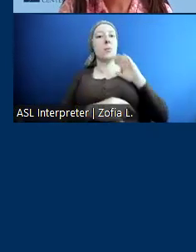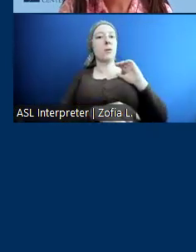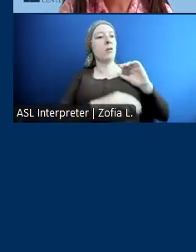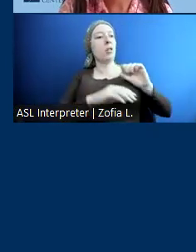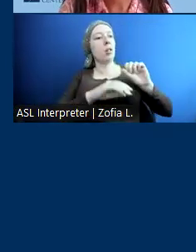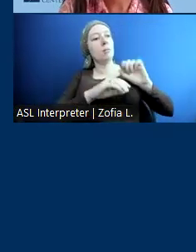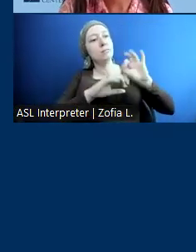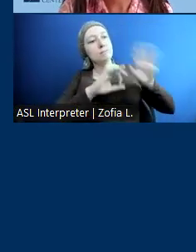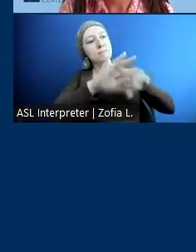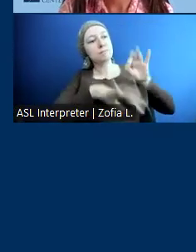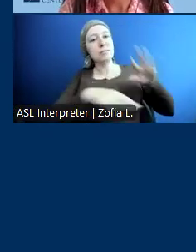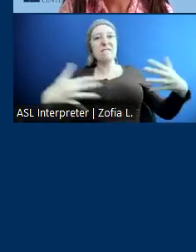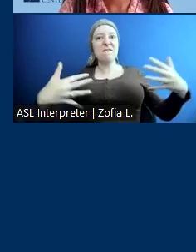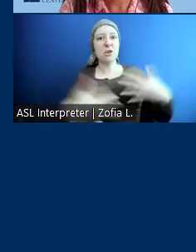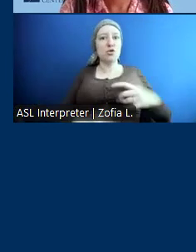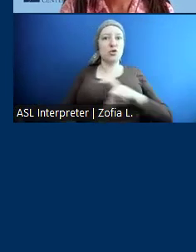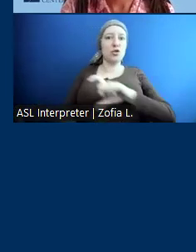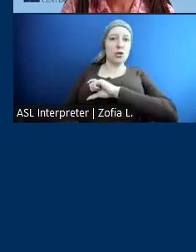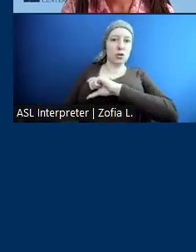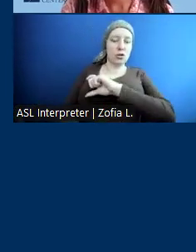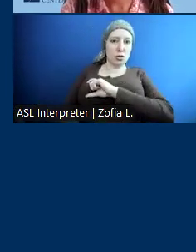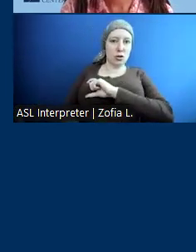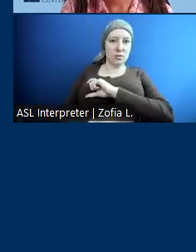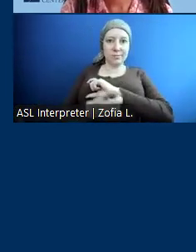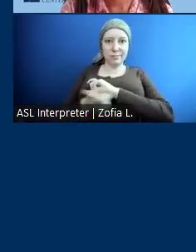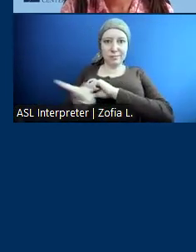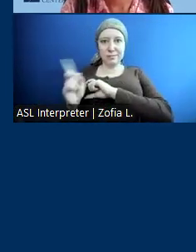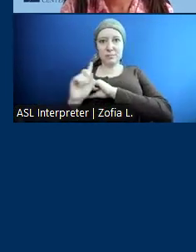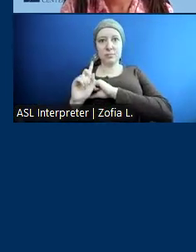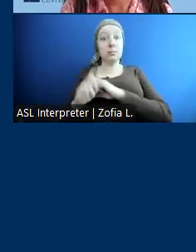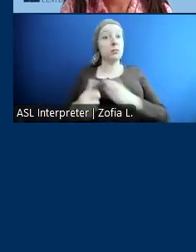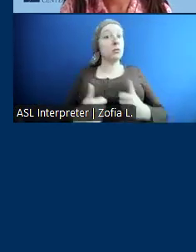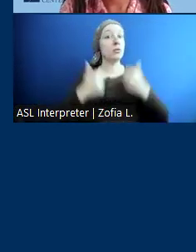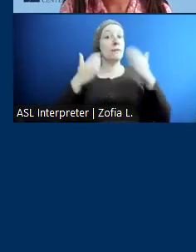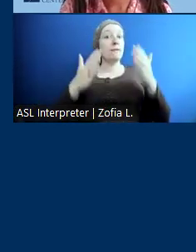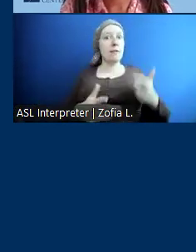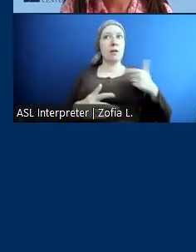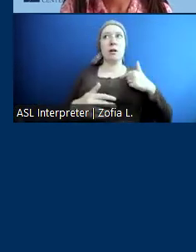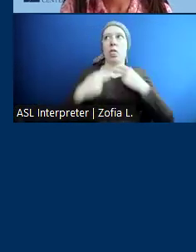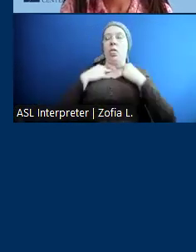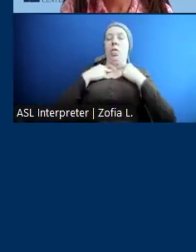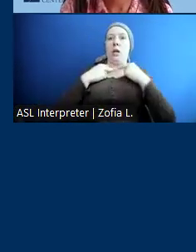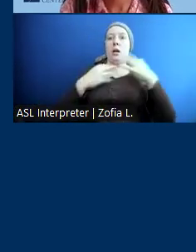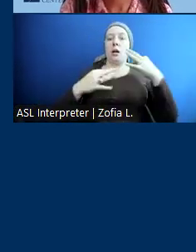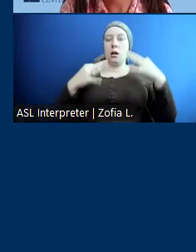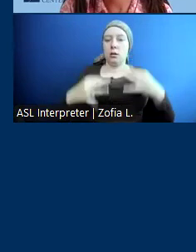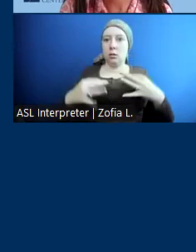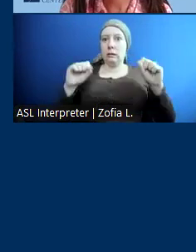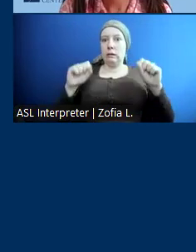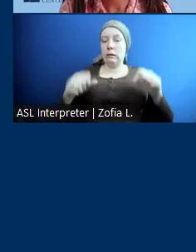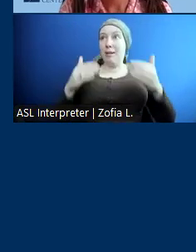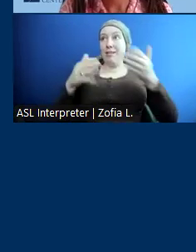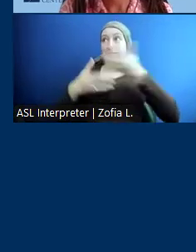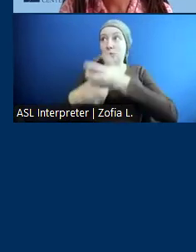law enforcement. These fears impact a survivor's decision-making and ability to